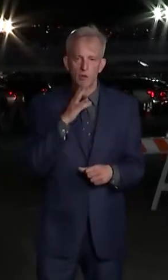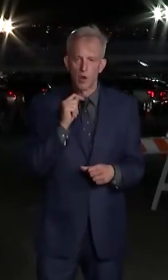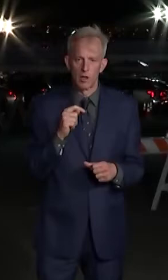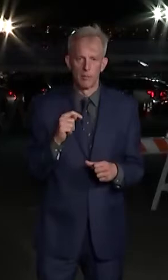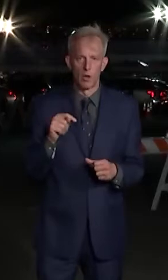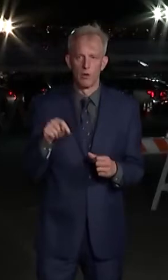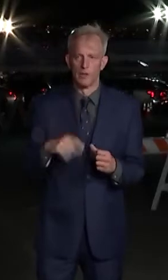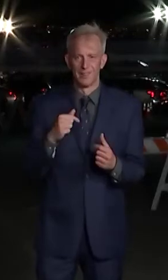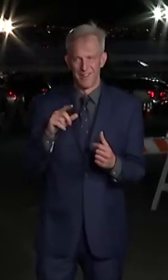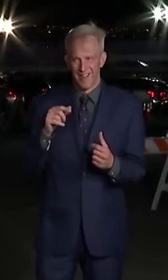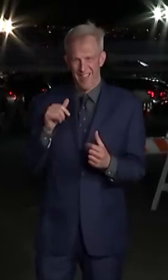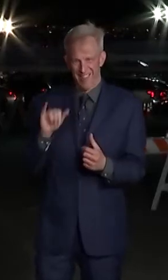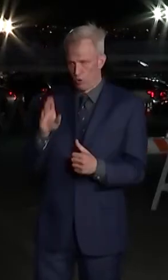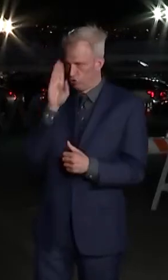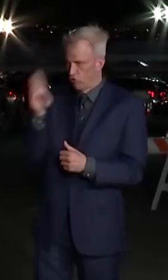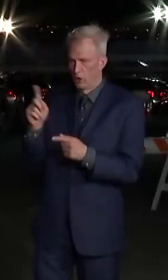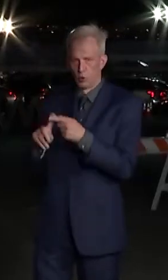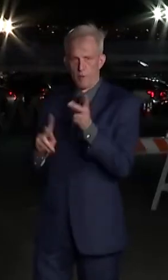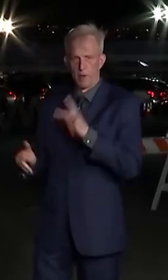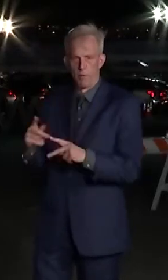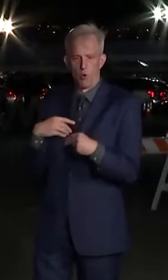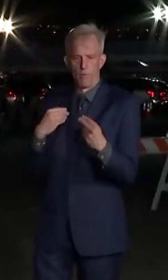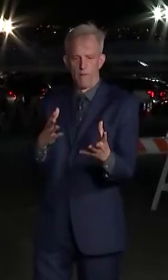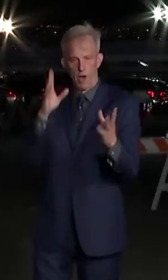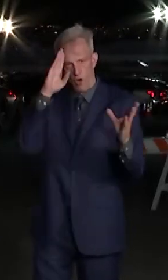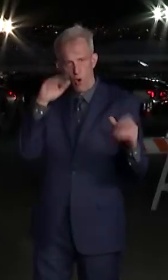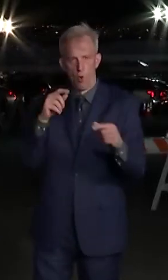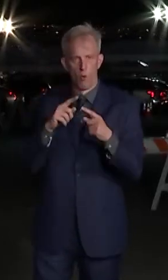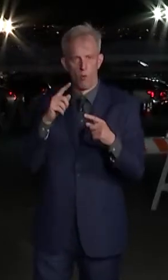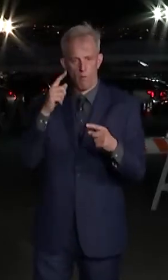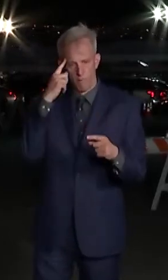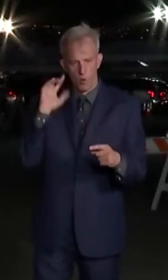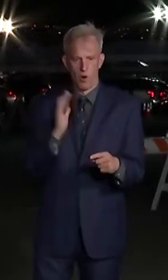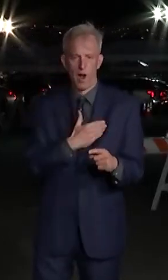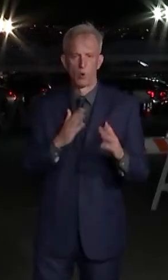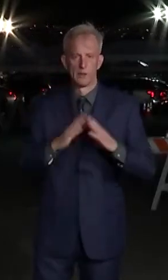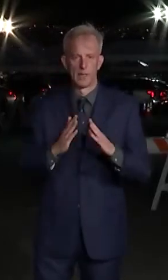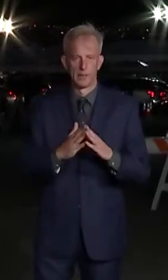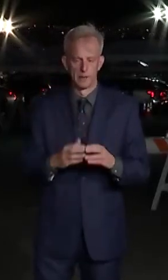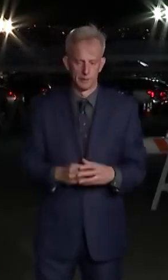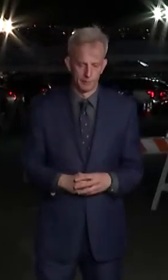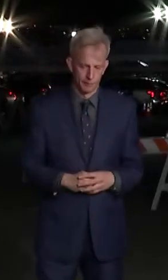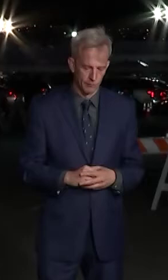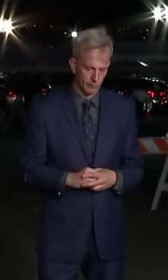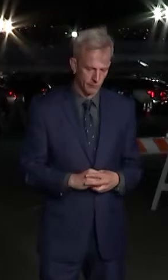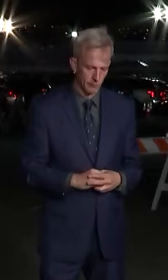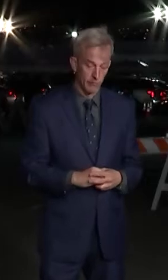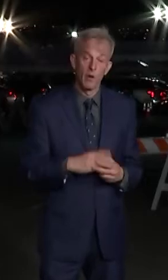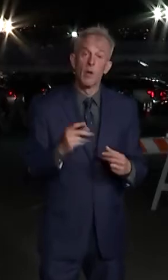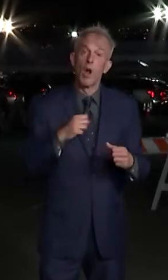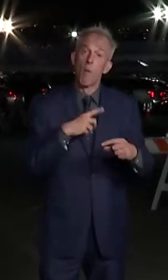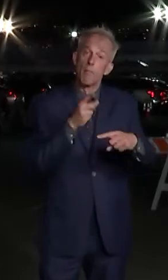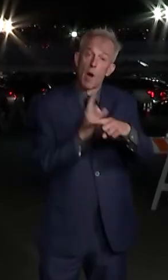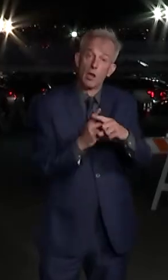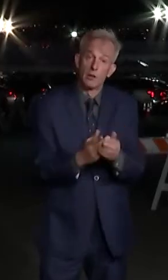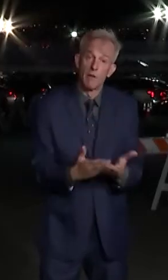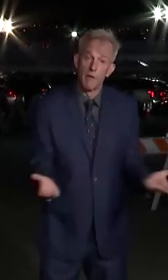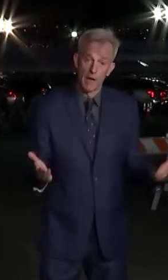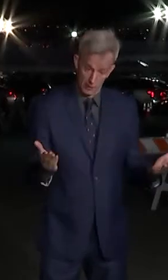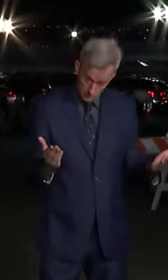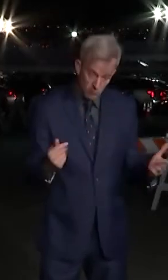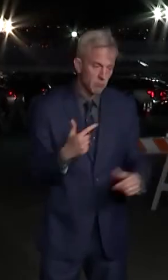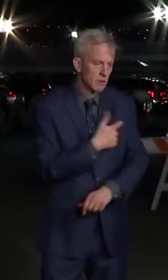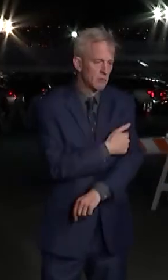hope to our city. More vaccinations aren't the only hopeful sign, though, that we're seeing this week, after 6